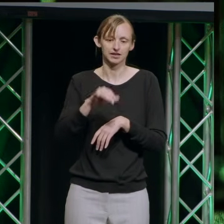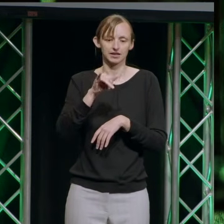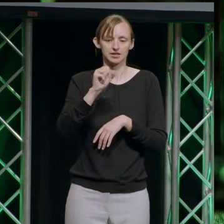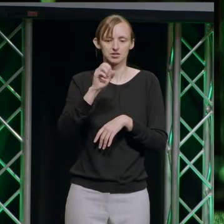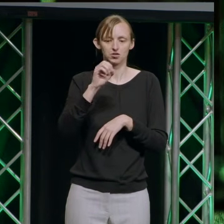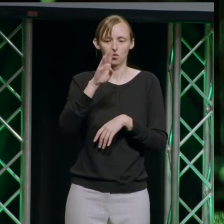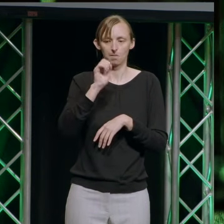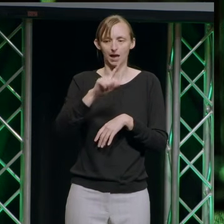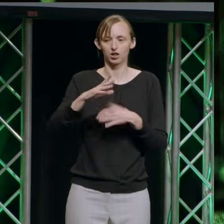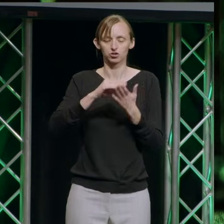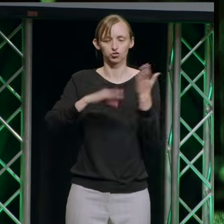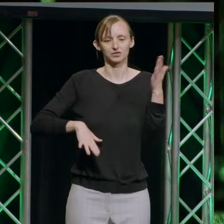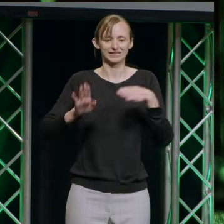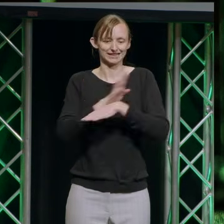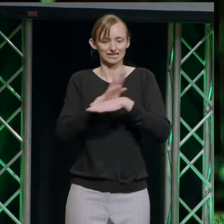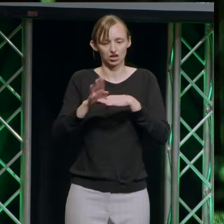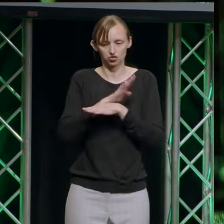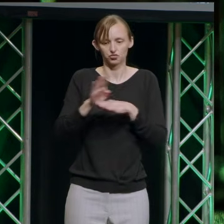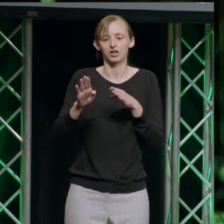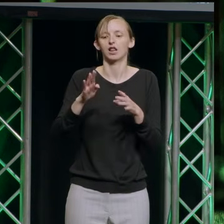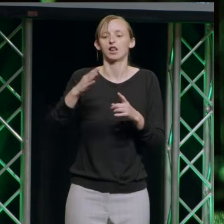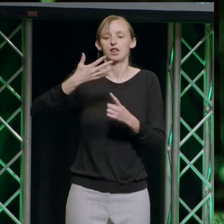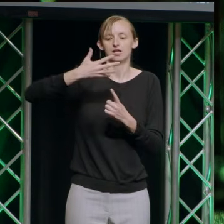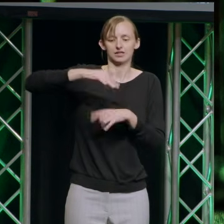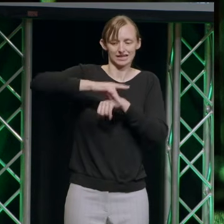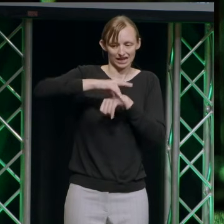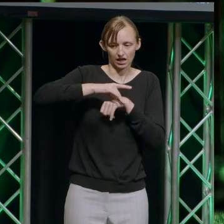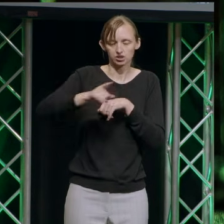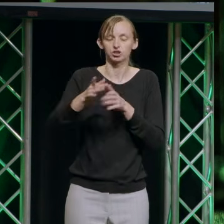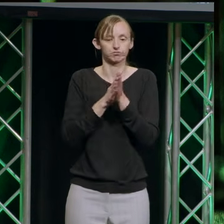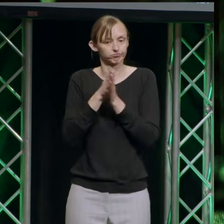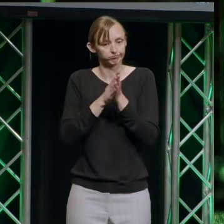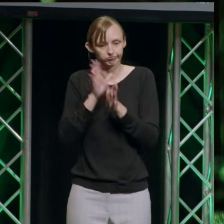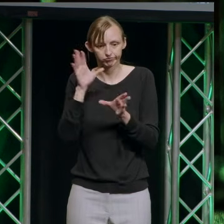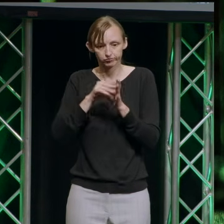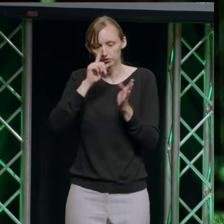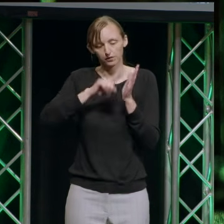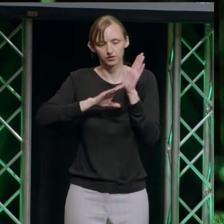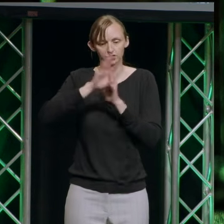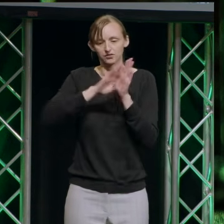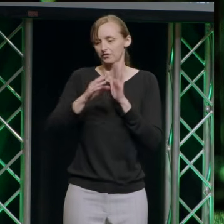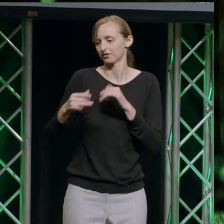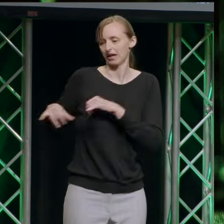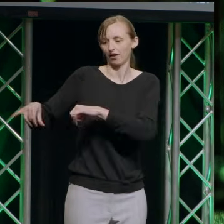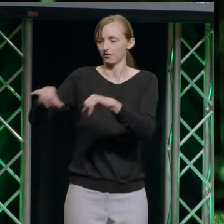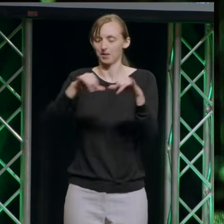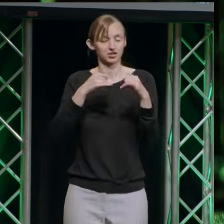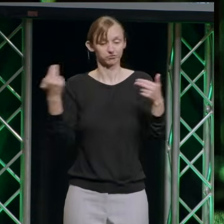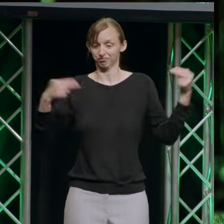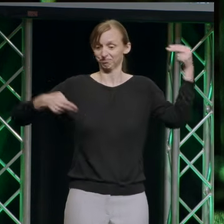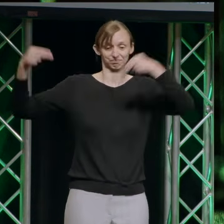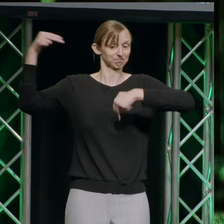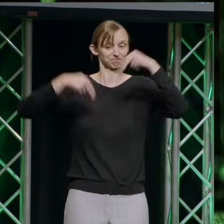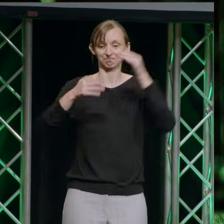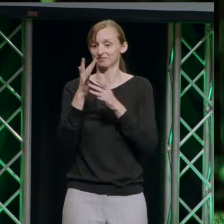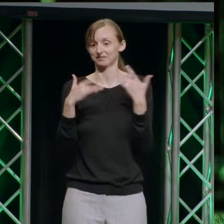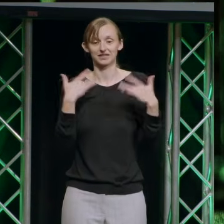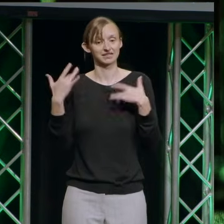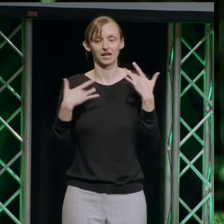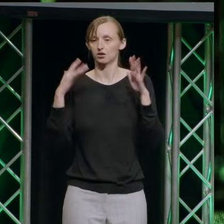ecology. So she's been involved with our R&D. And so pretty much everybody jumped along the way. And so we were a great